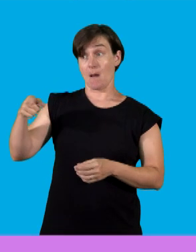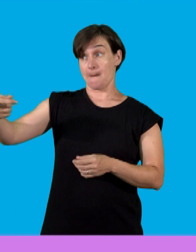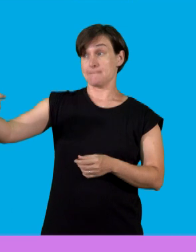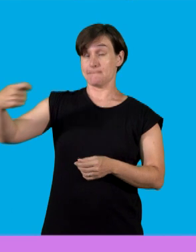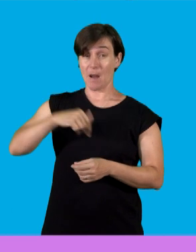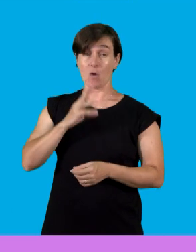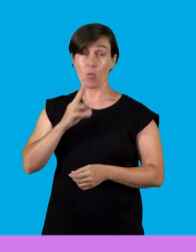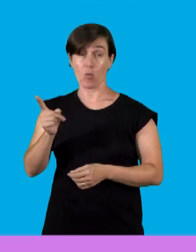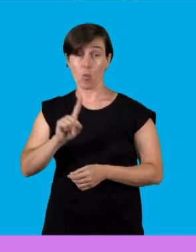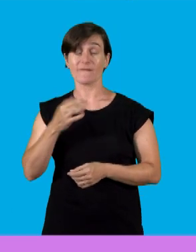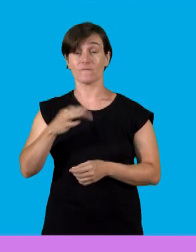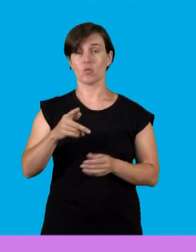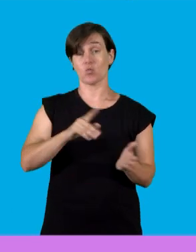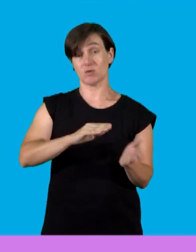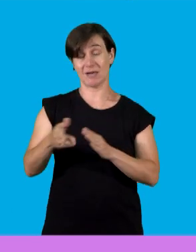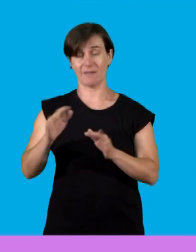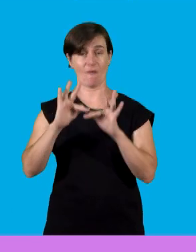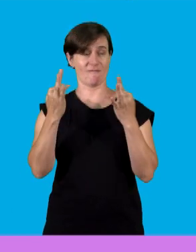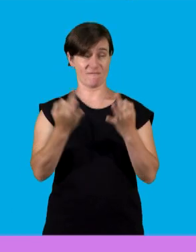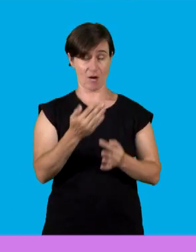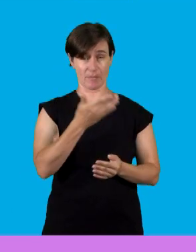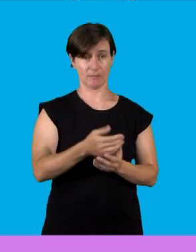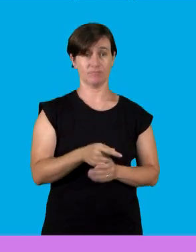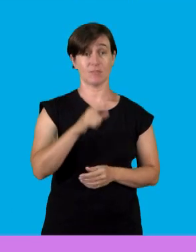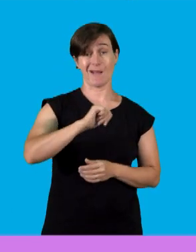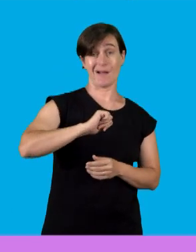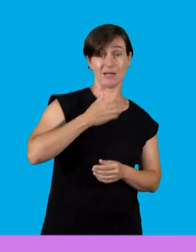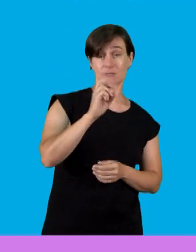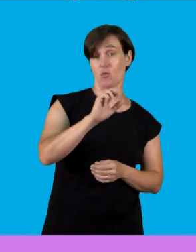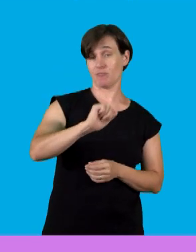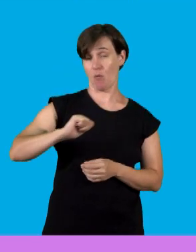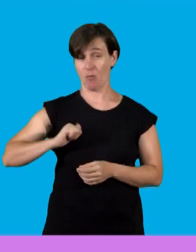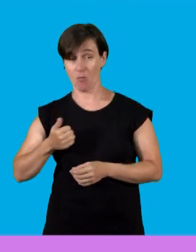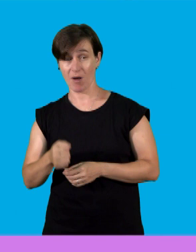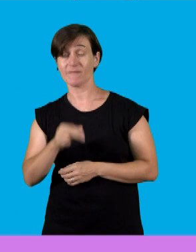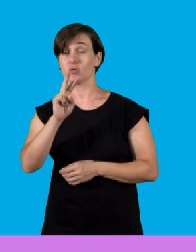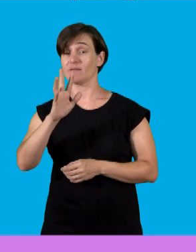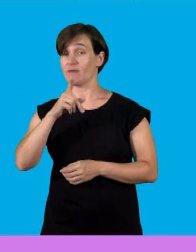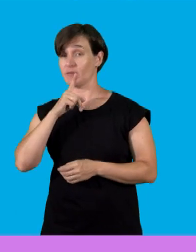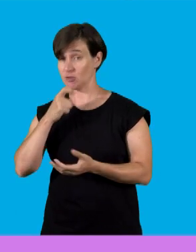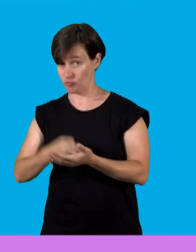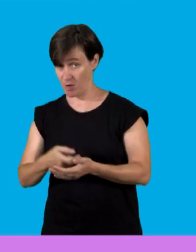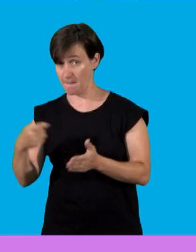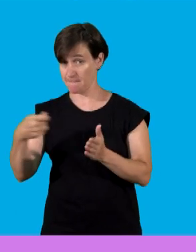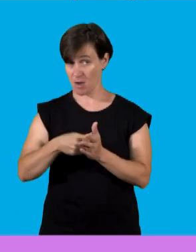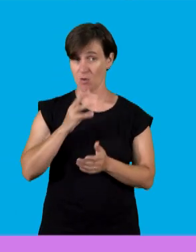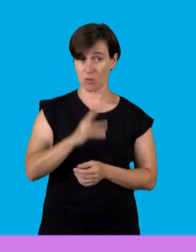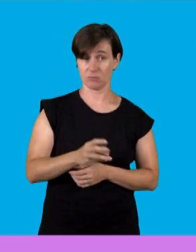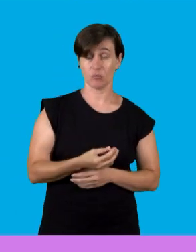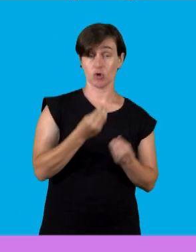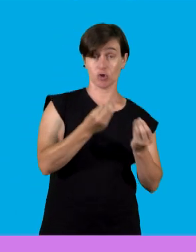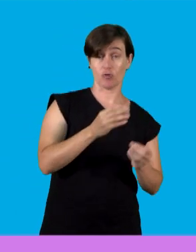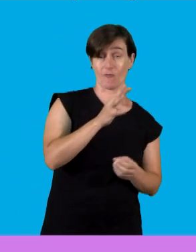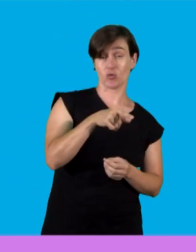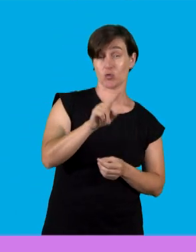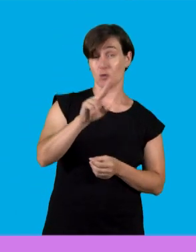member or family member. Okay, so here we have husband and wife, that will be 25,000 Rand. Children 14